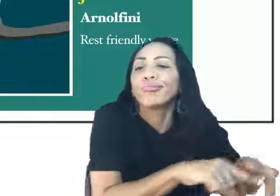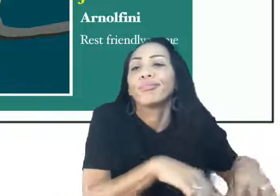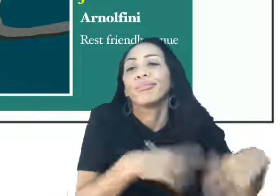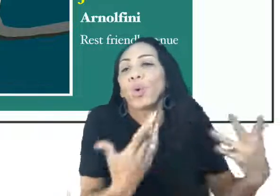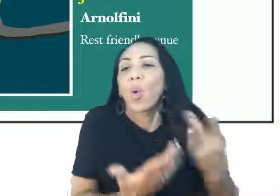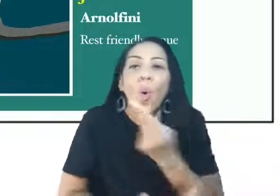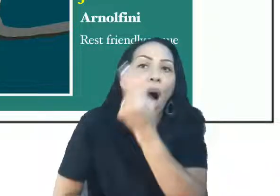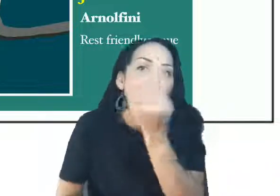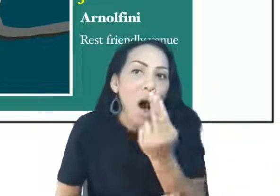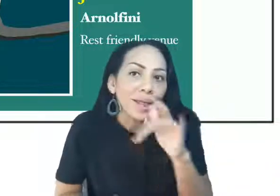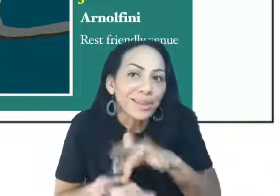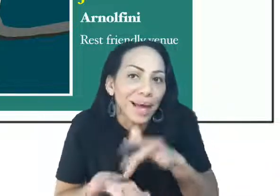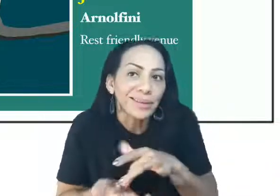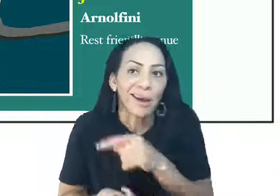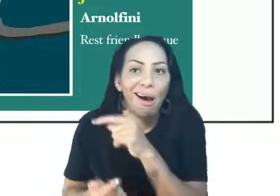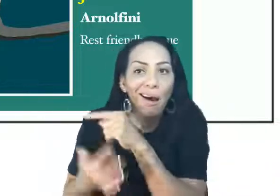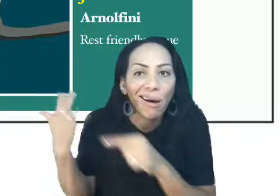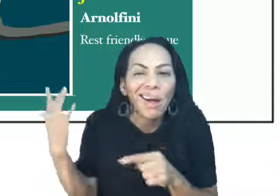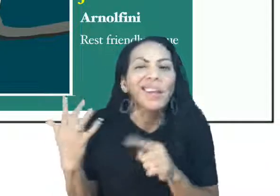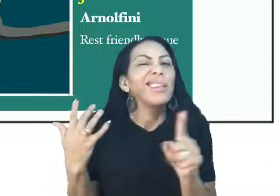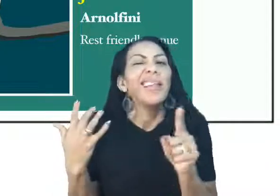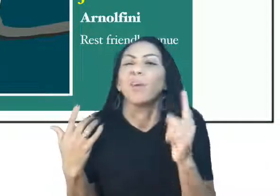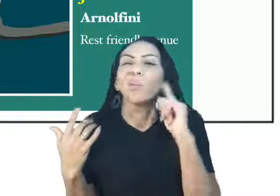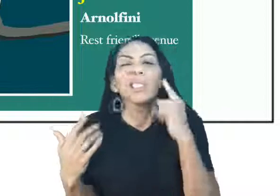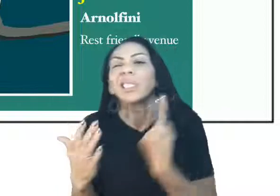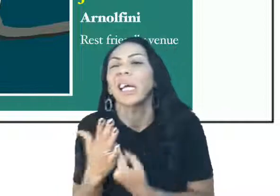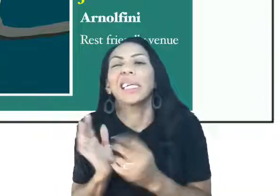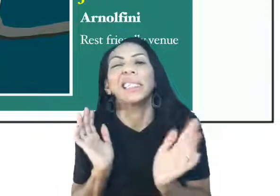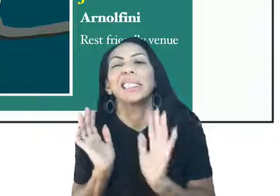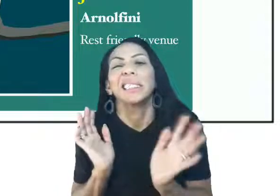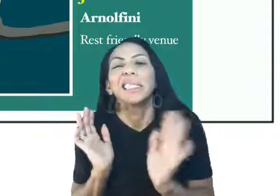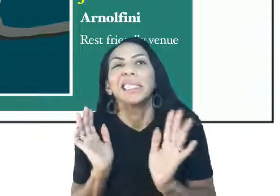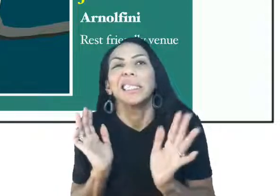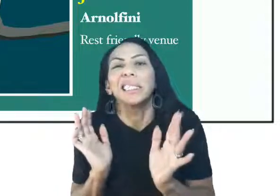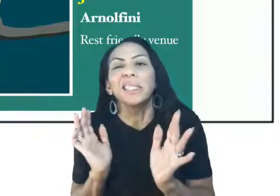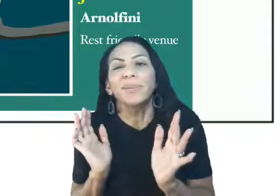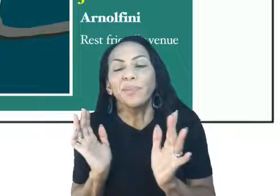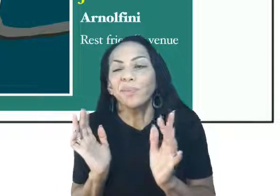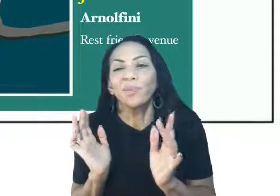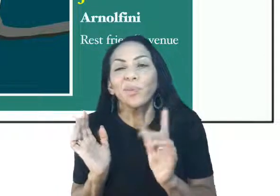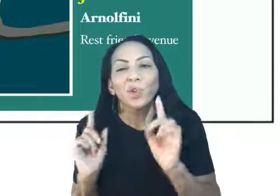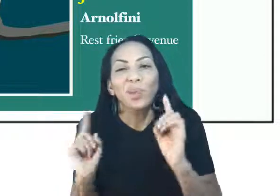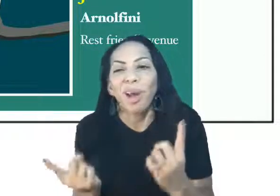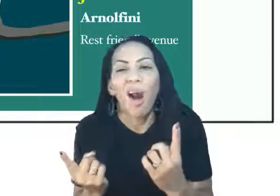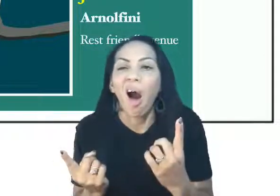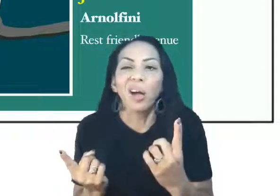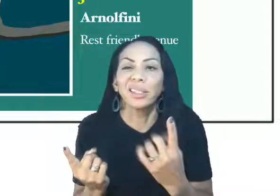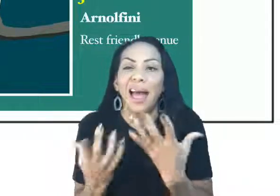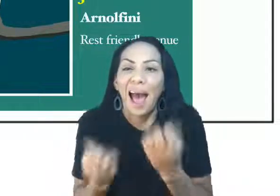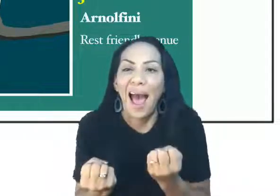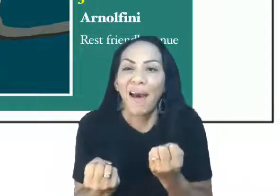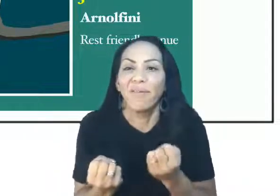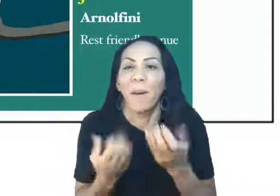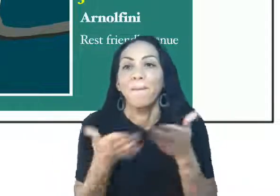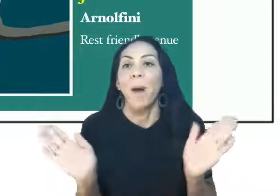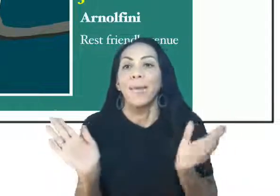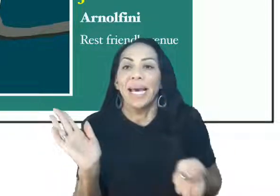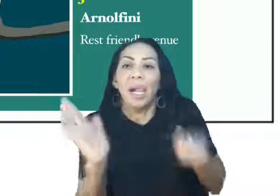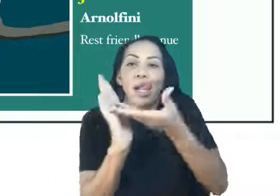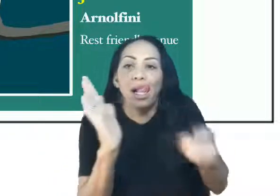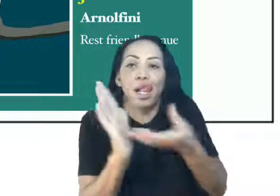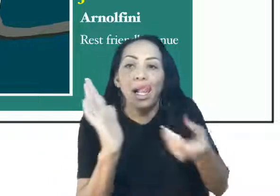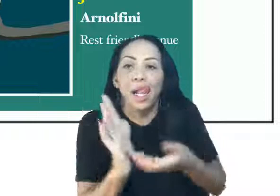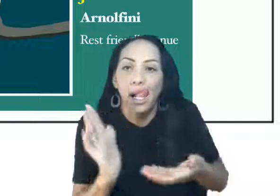felt like we couldn't really encourage people to go and rest in places that hadn't really declared themselves rest-friendly, that maybe we'd be putting the venue and